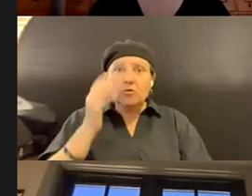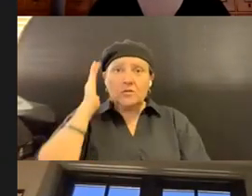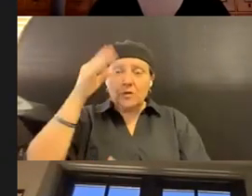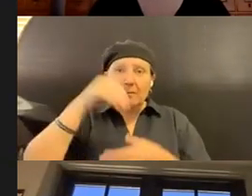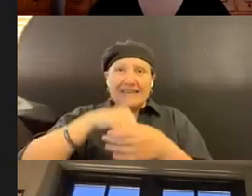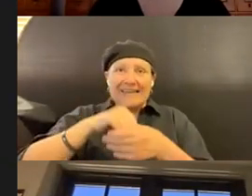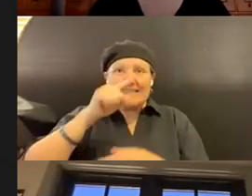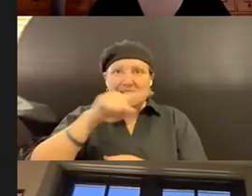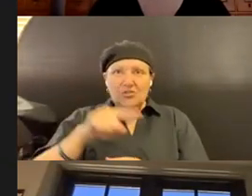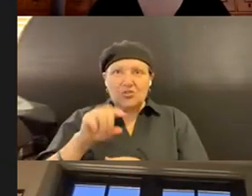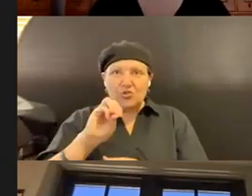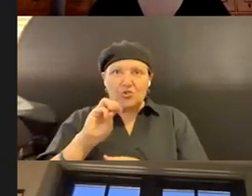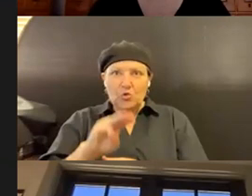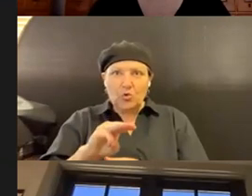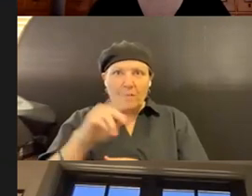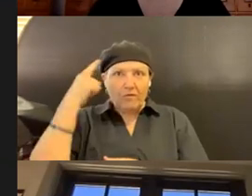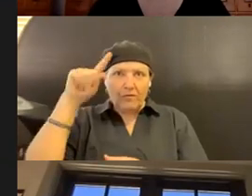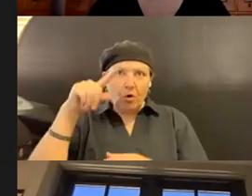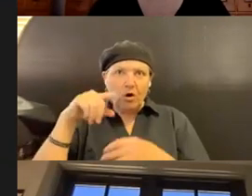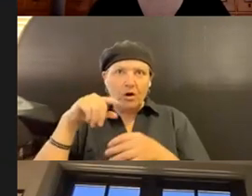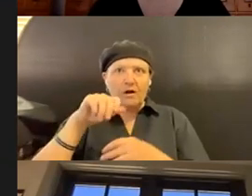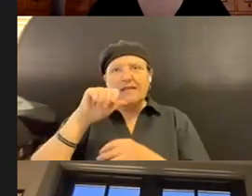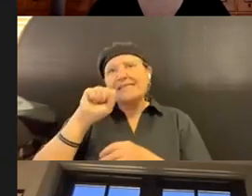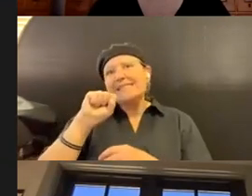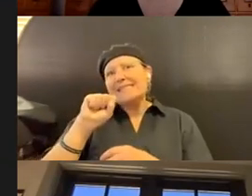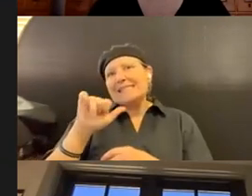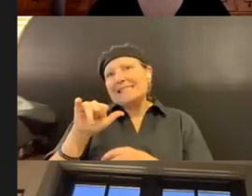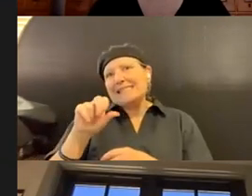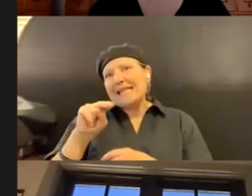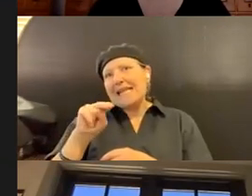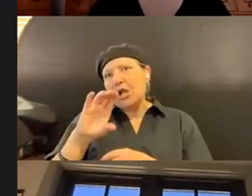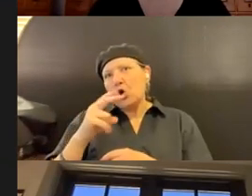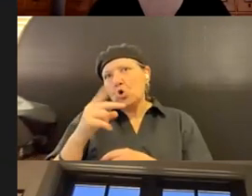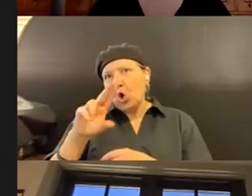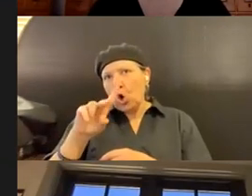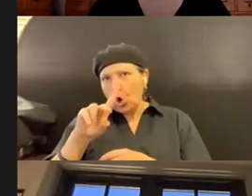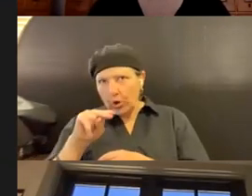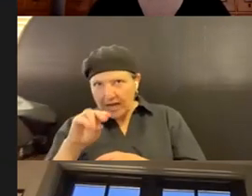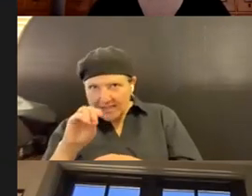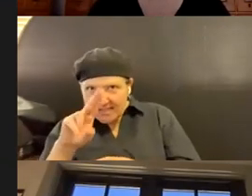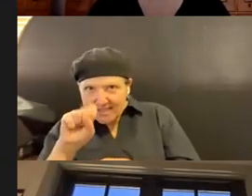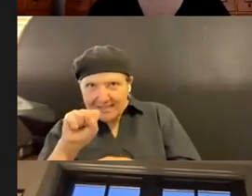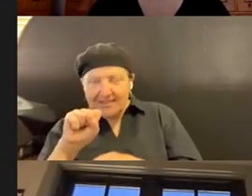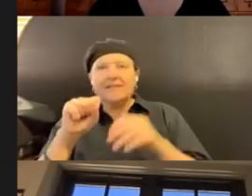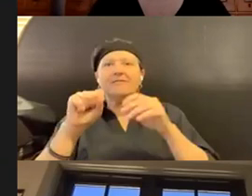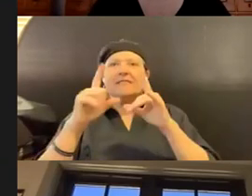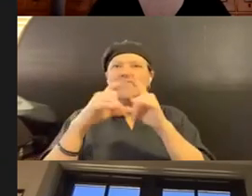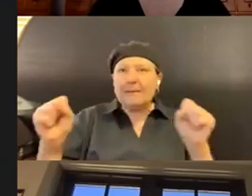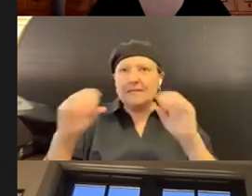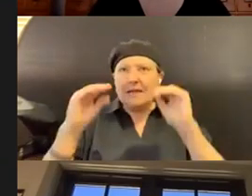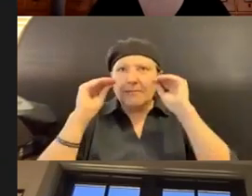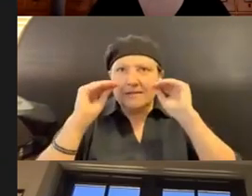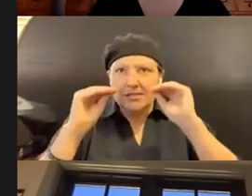teaching. The asynchronous work, that means work that's usually done independently, will be done through